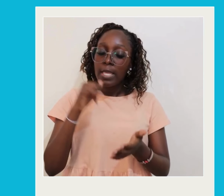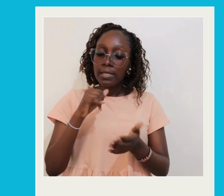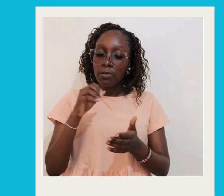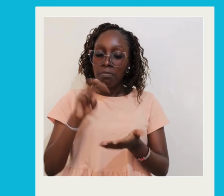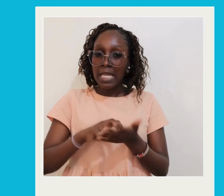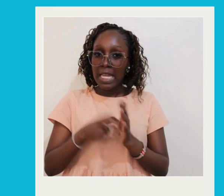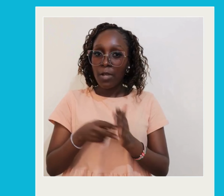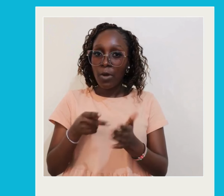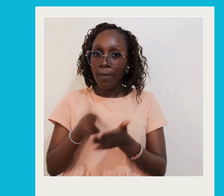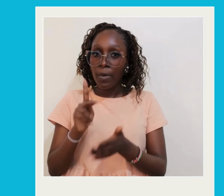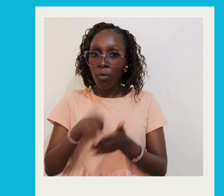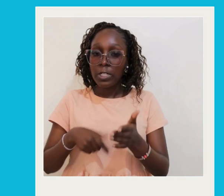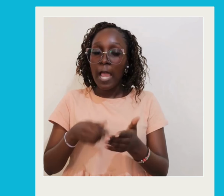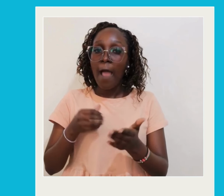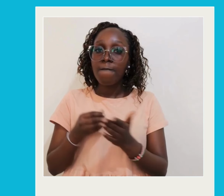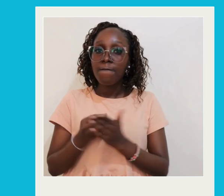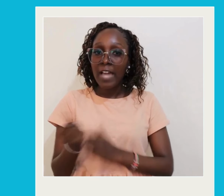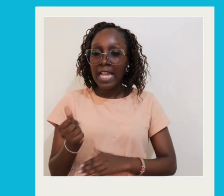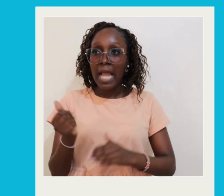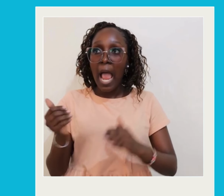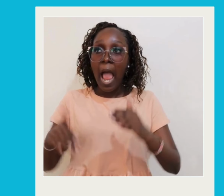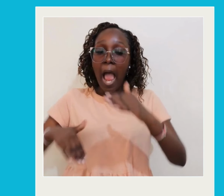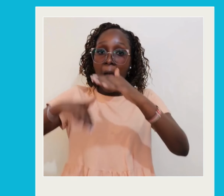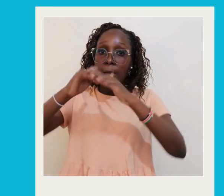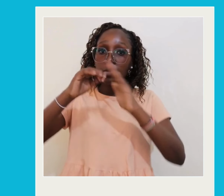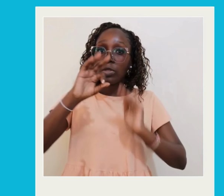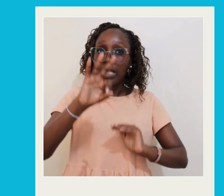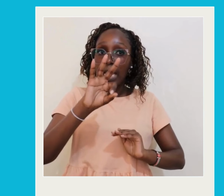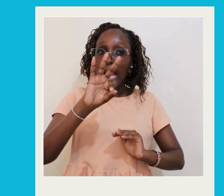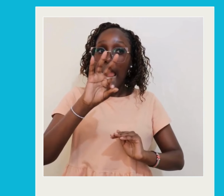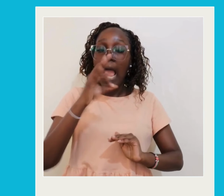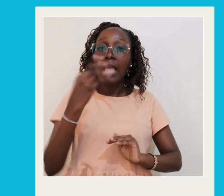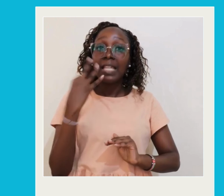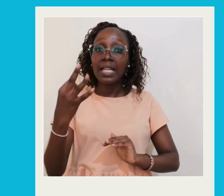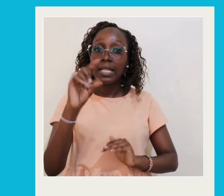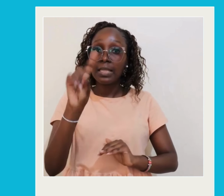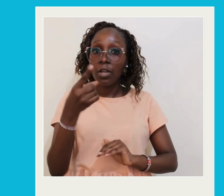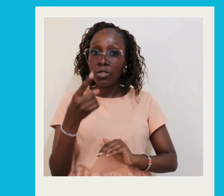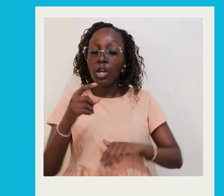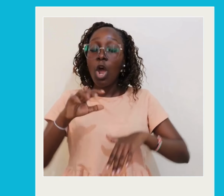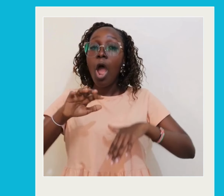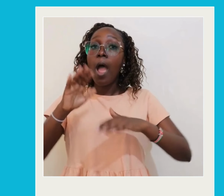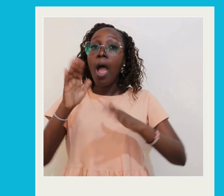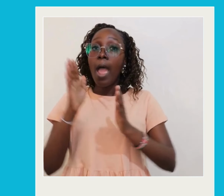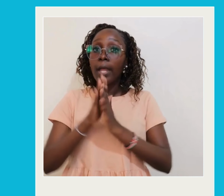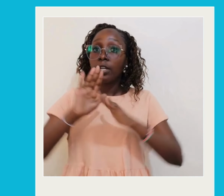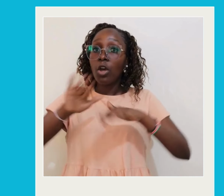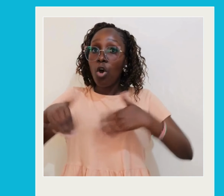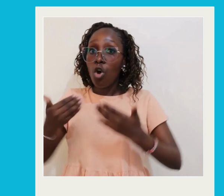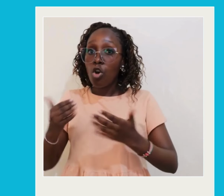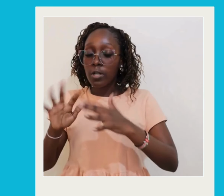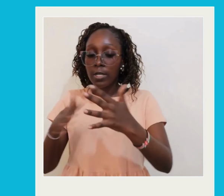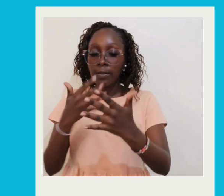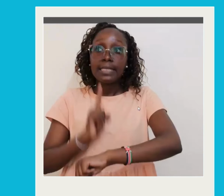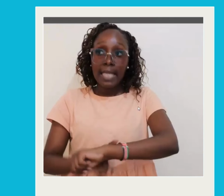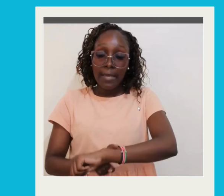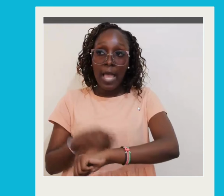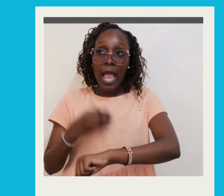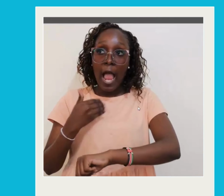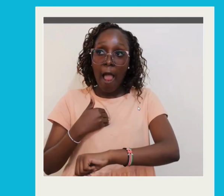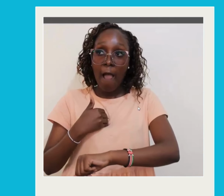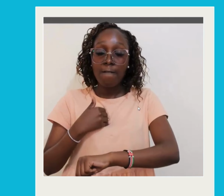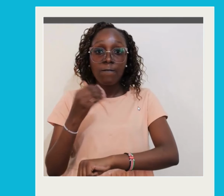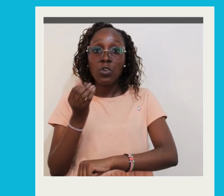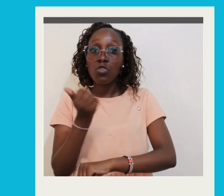attract penalties that include fines of up to 300,000 Kenyan shillings and or